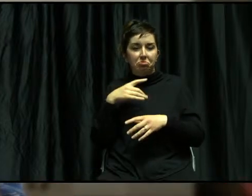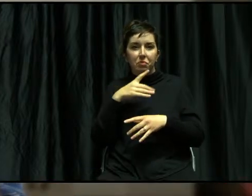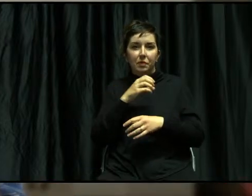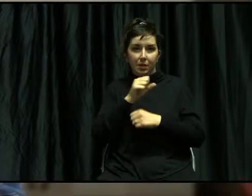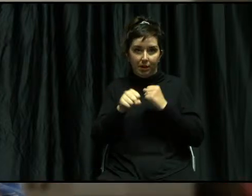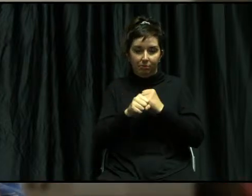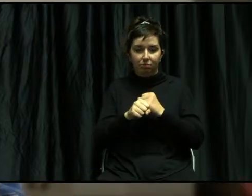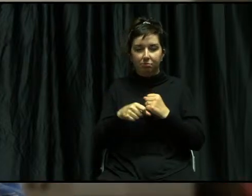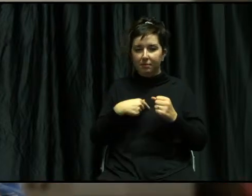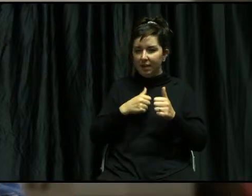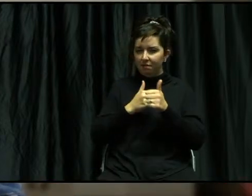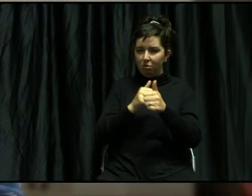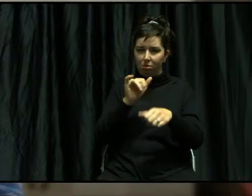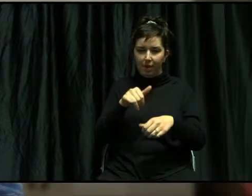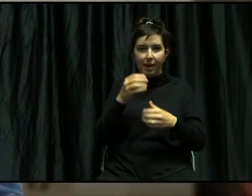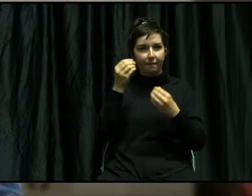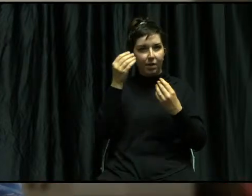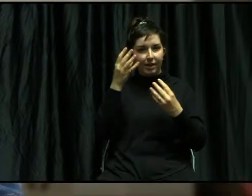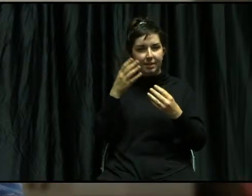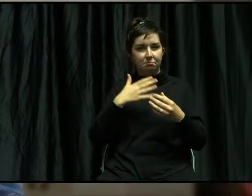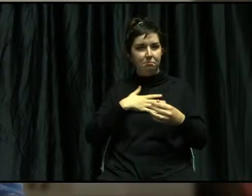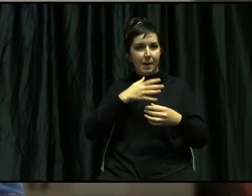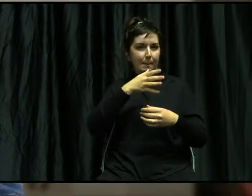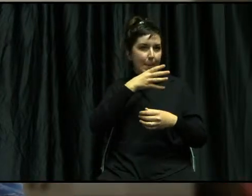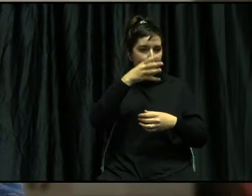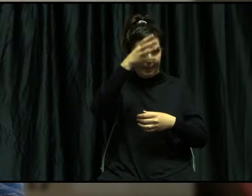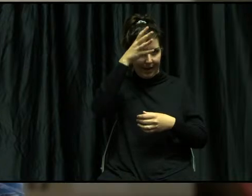the advice of my parents.